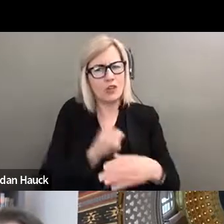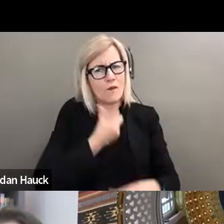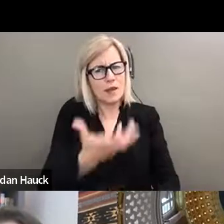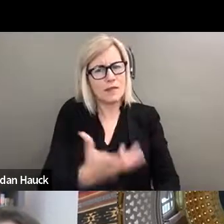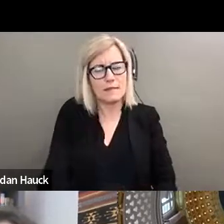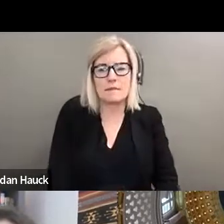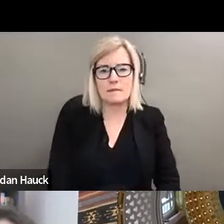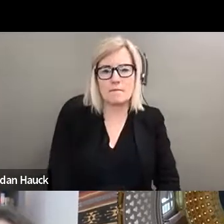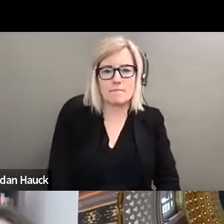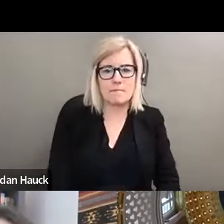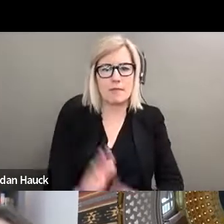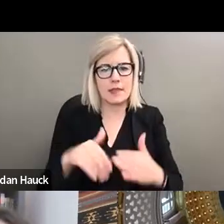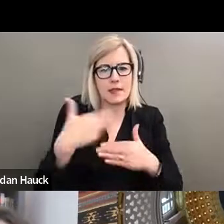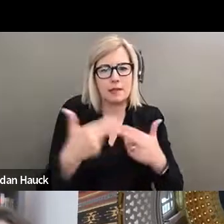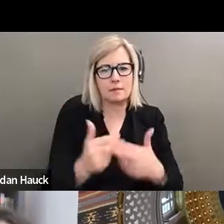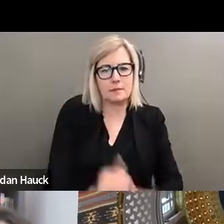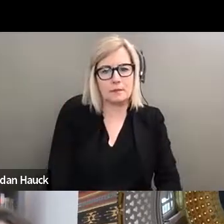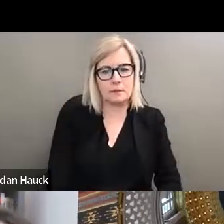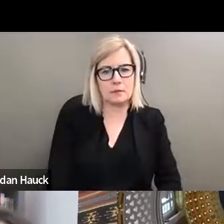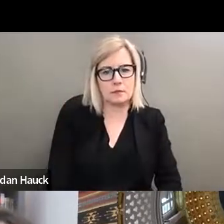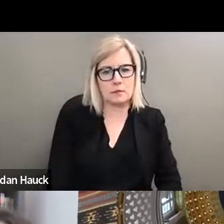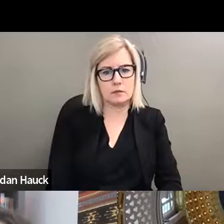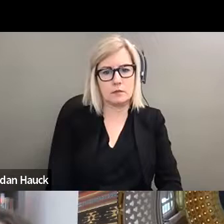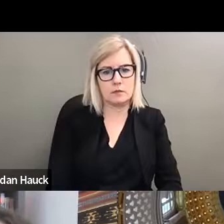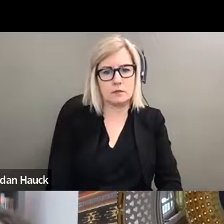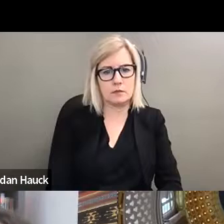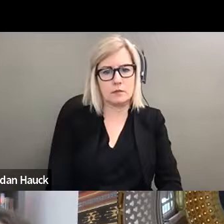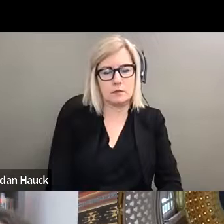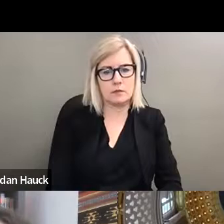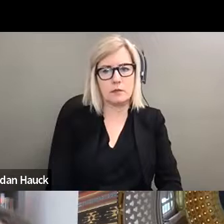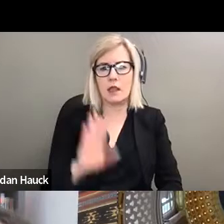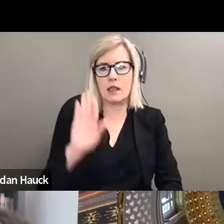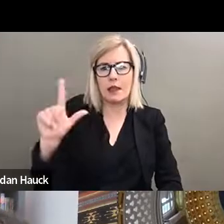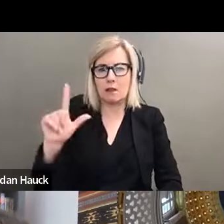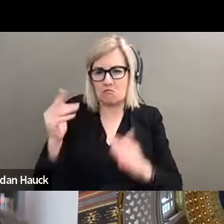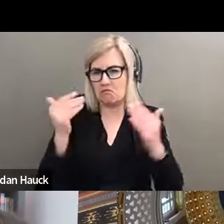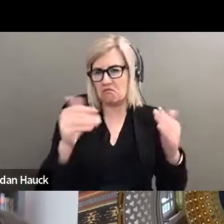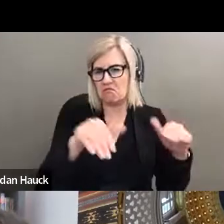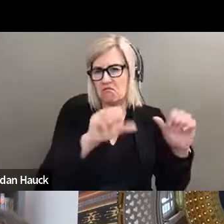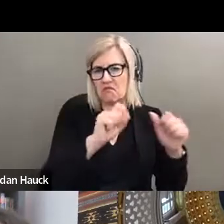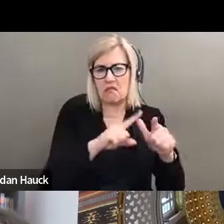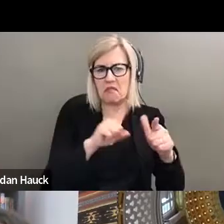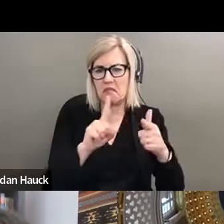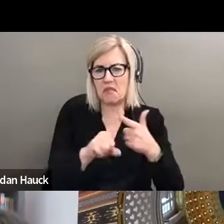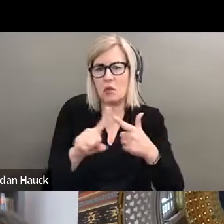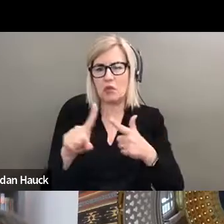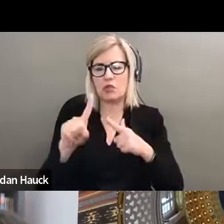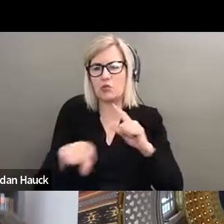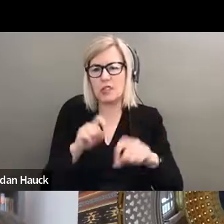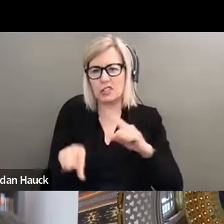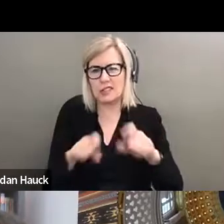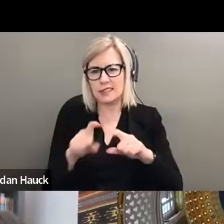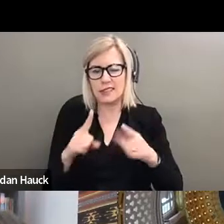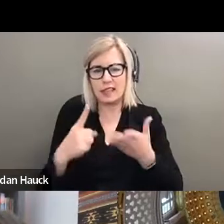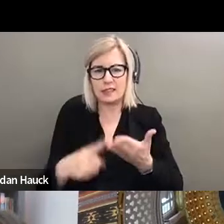We could go to the next slide. And Bill, I'll let you take this, and then we'll catch questions and